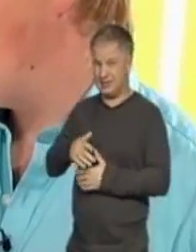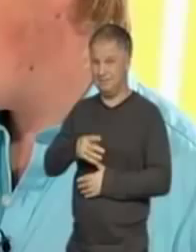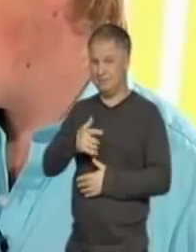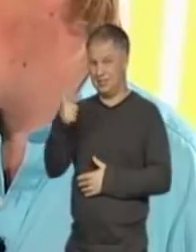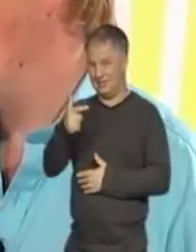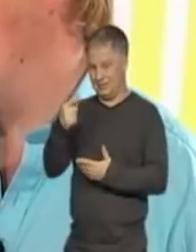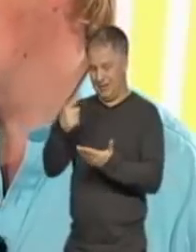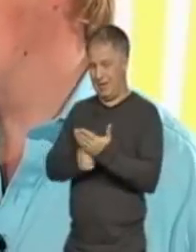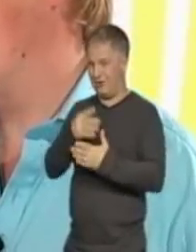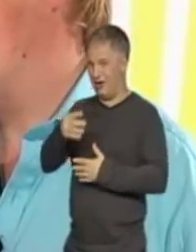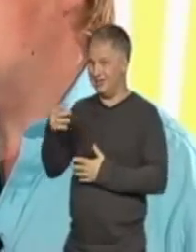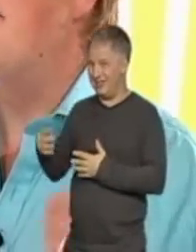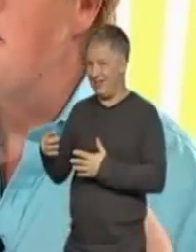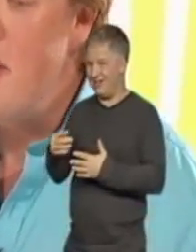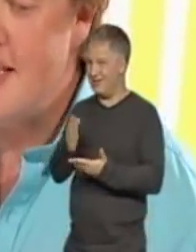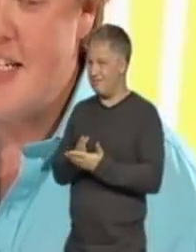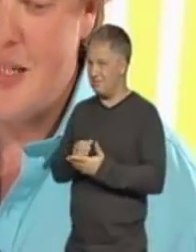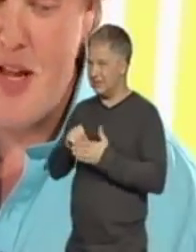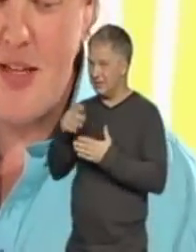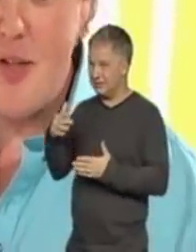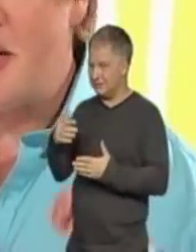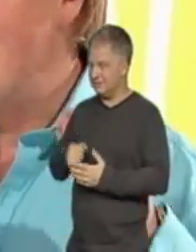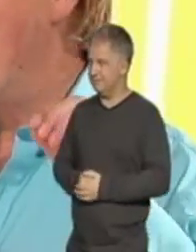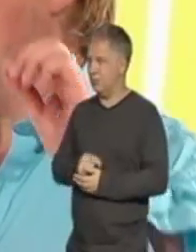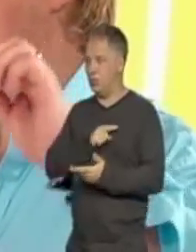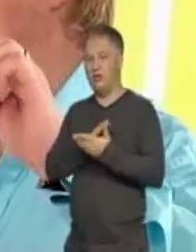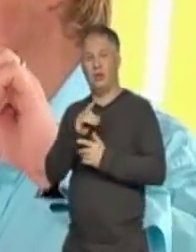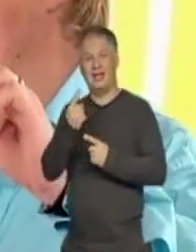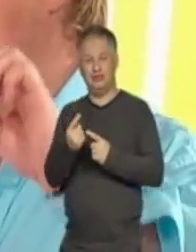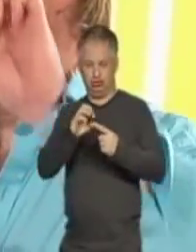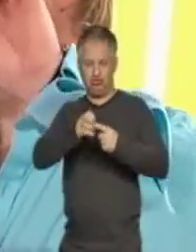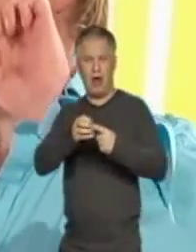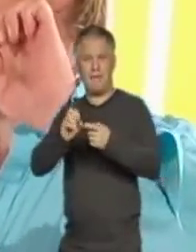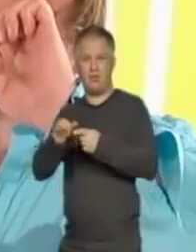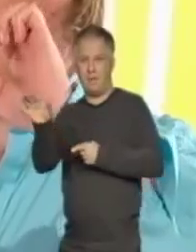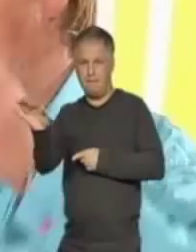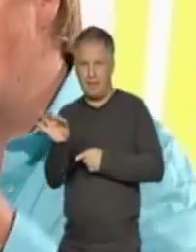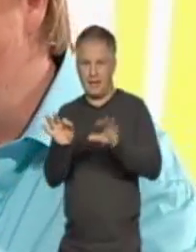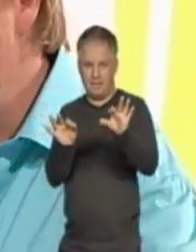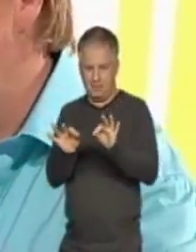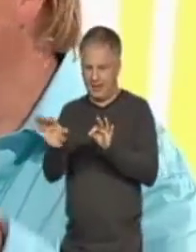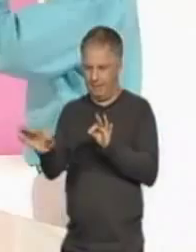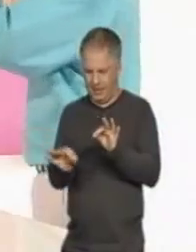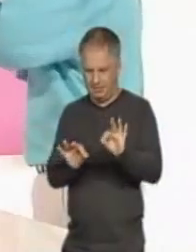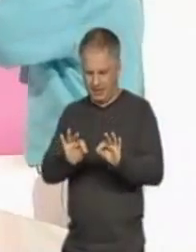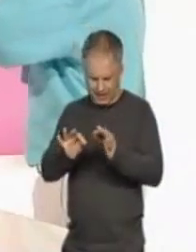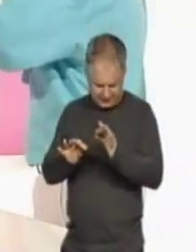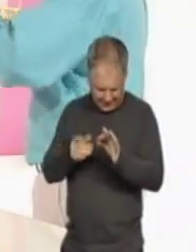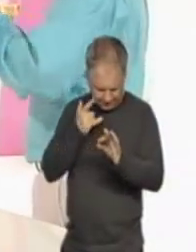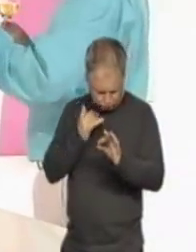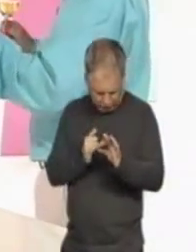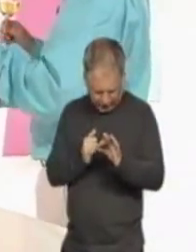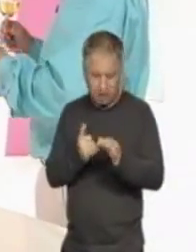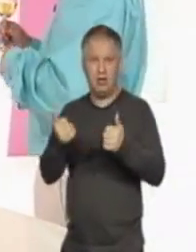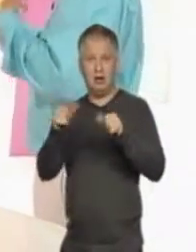Fermented Sauvignon Blanc 2004. But the reason it's expensive is because every single grape is hand-picked in the vineyard and examined, and then again in the winery before